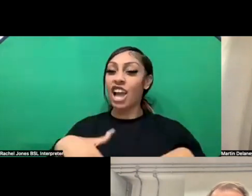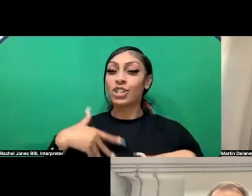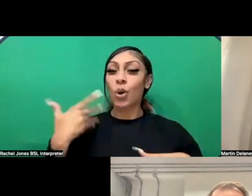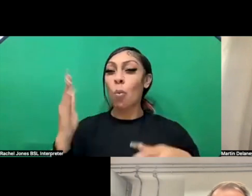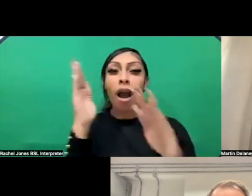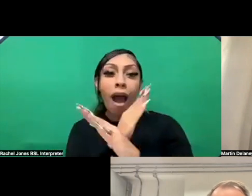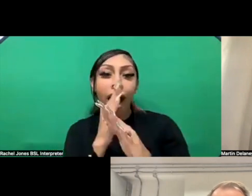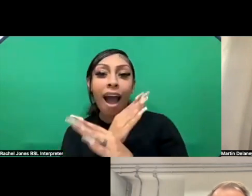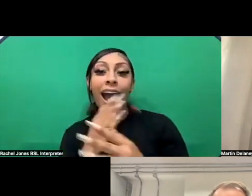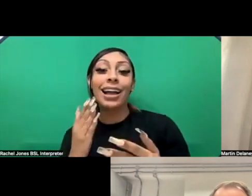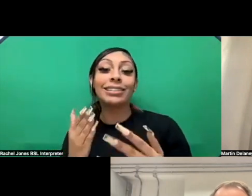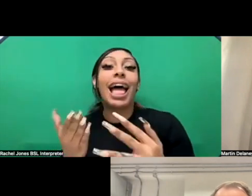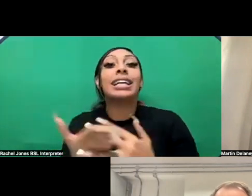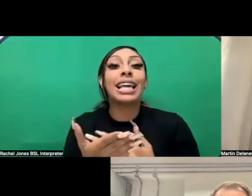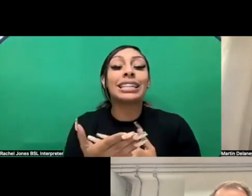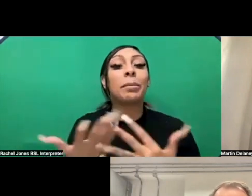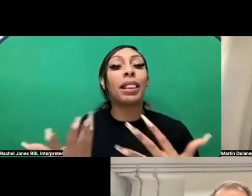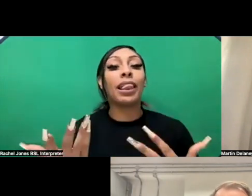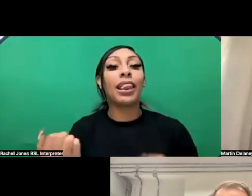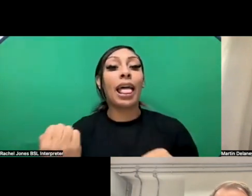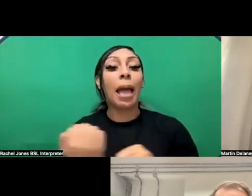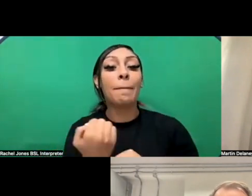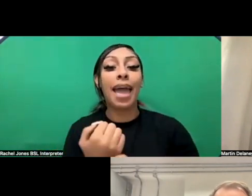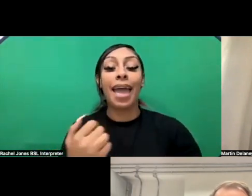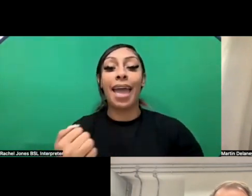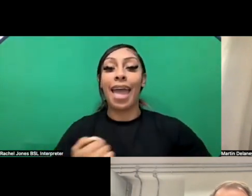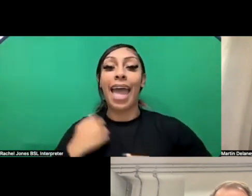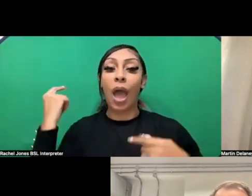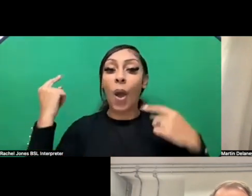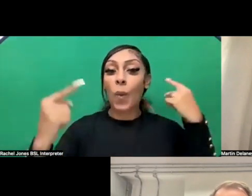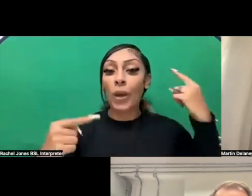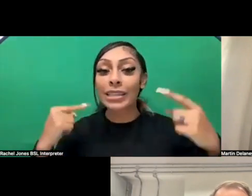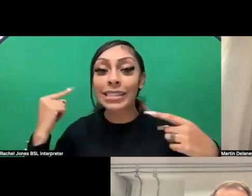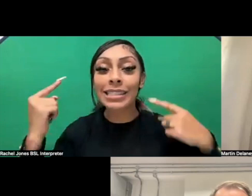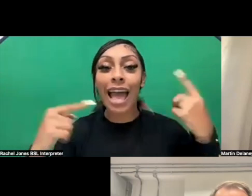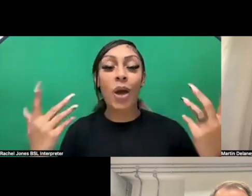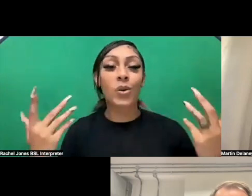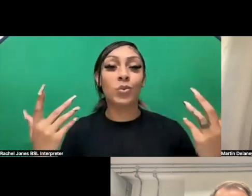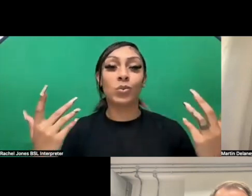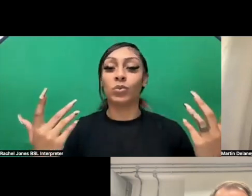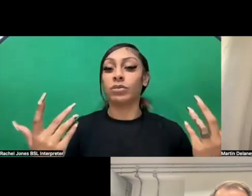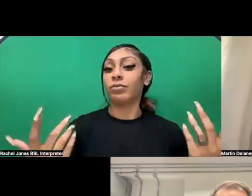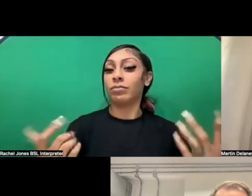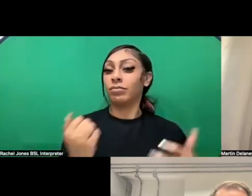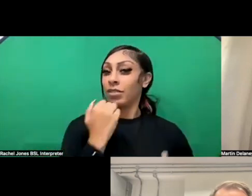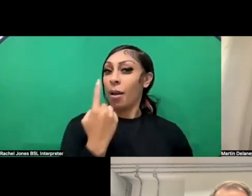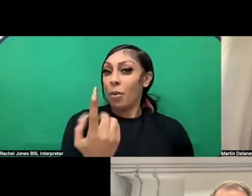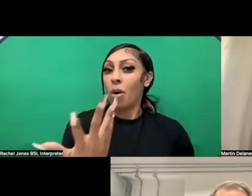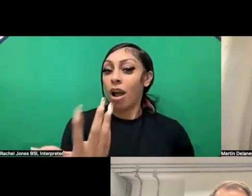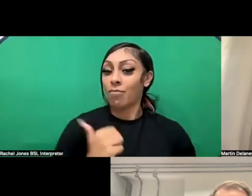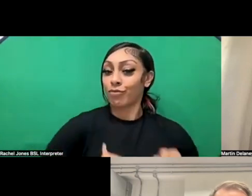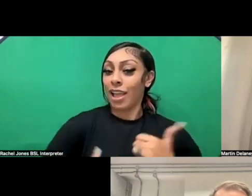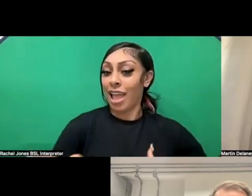accessibility. It kind of makes our sound and our music distinct, and I'm proud of it. So